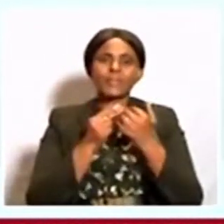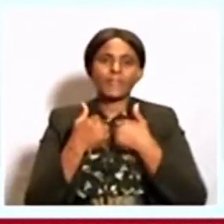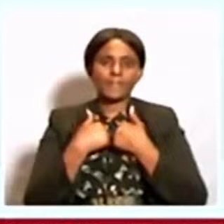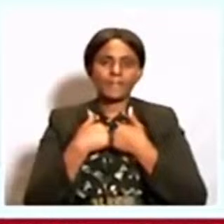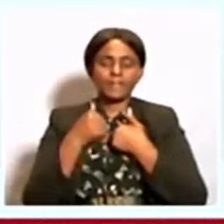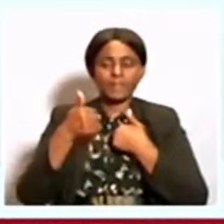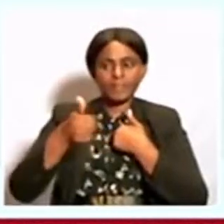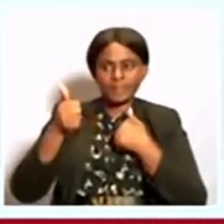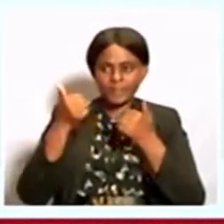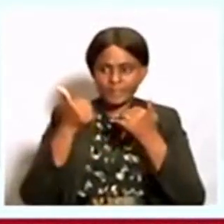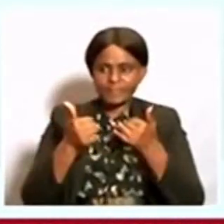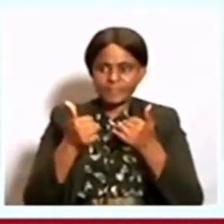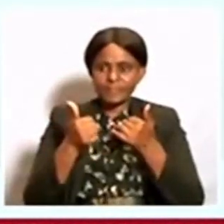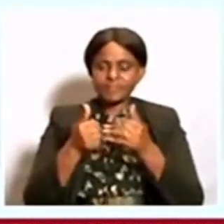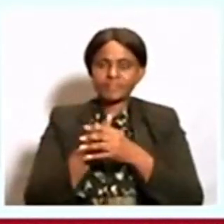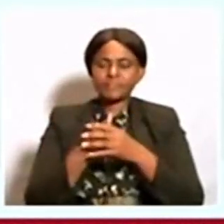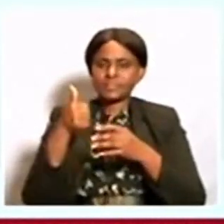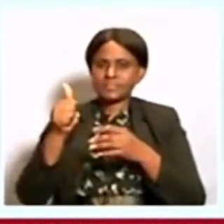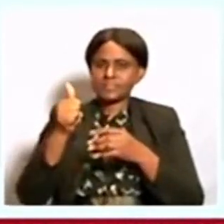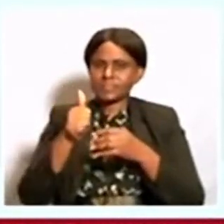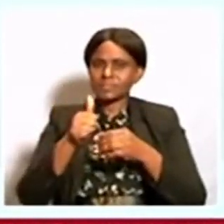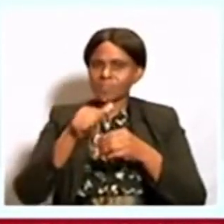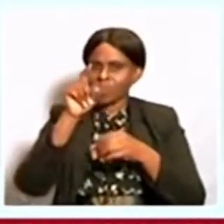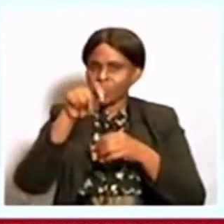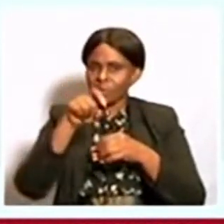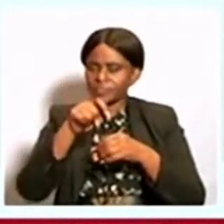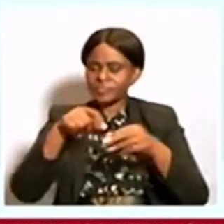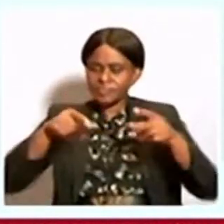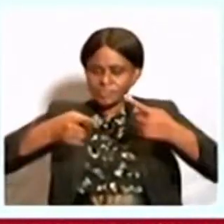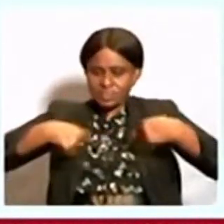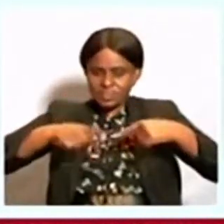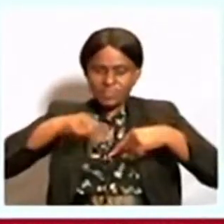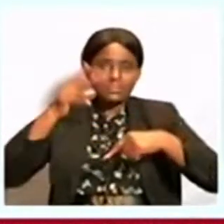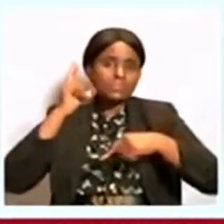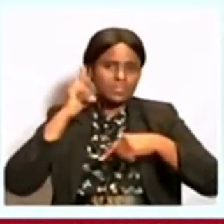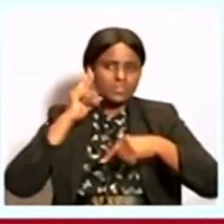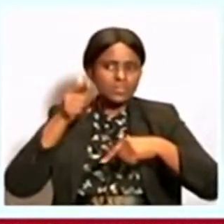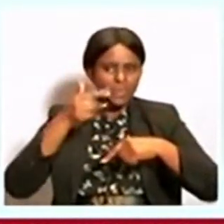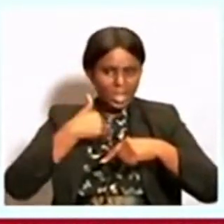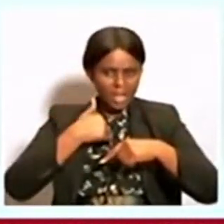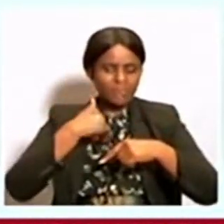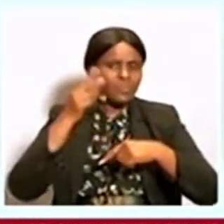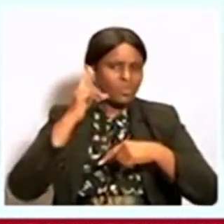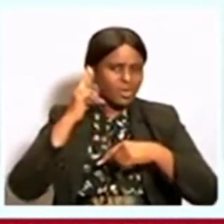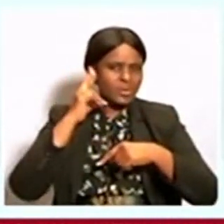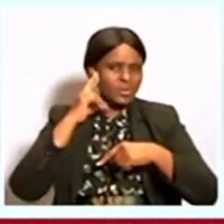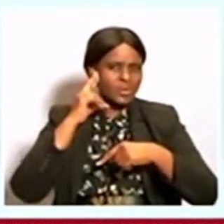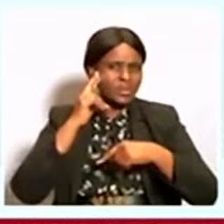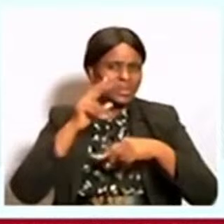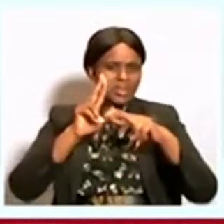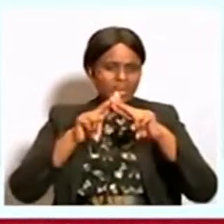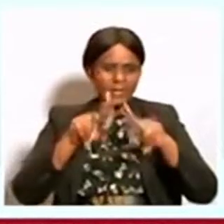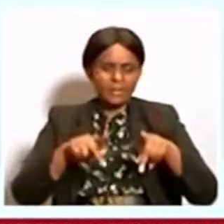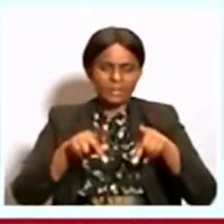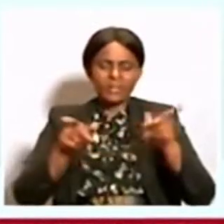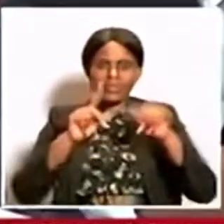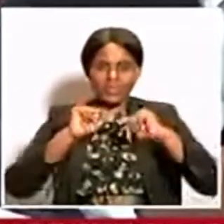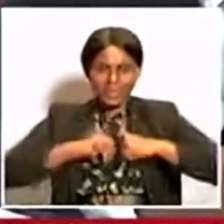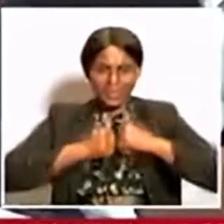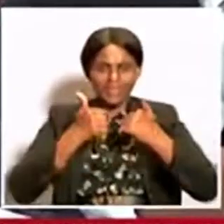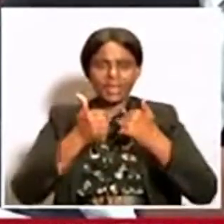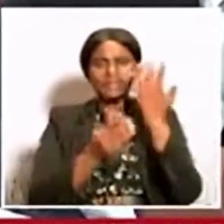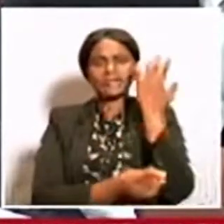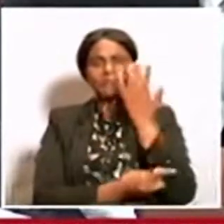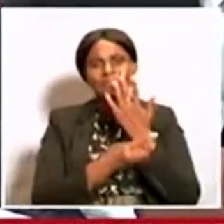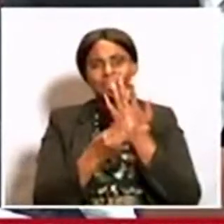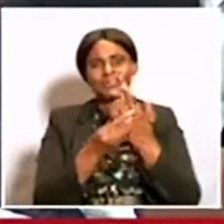you have a media of the local radio station there. If you Chair, don't, that is when we are developing